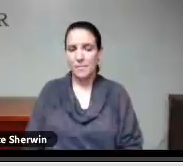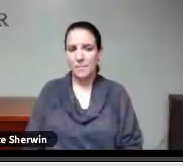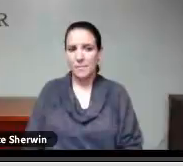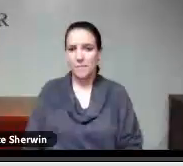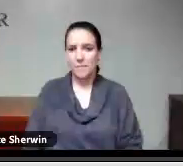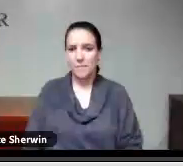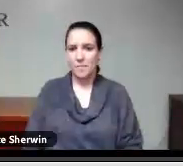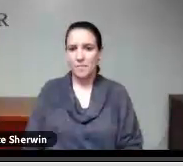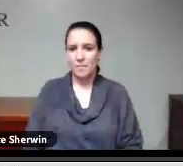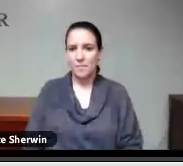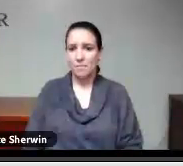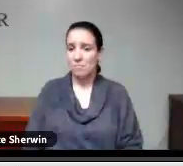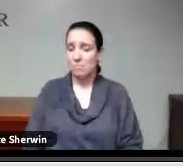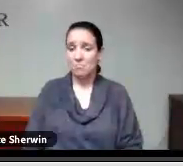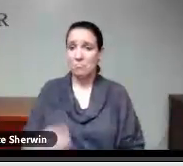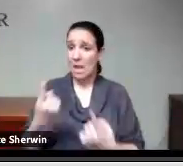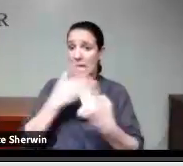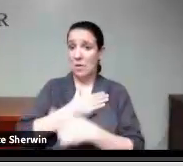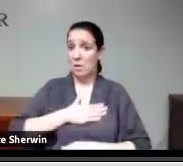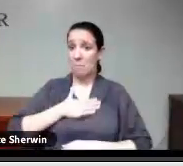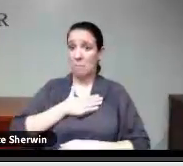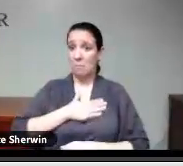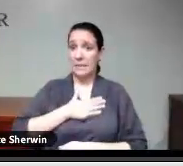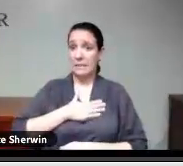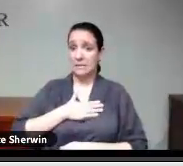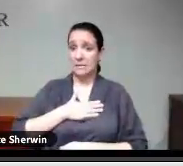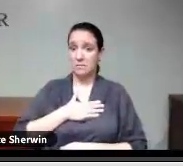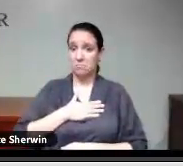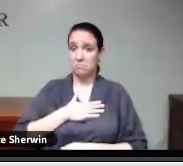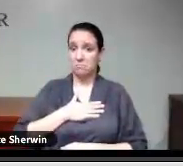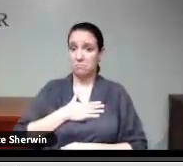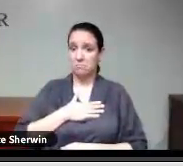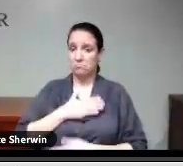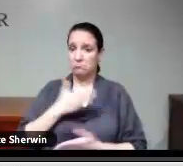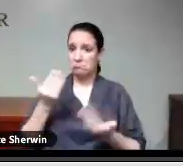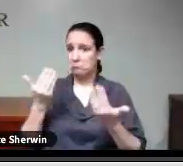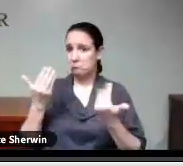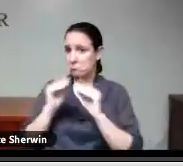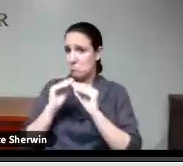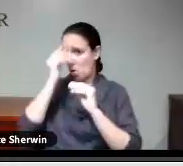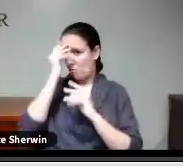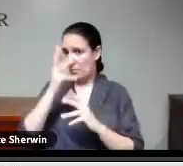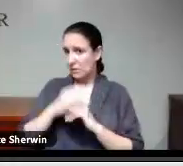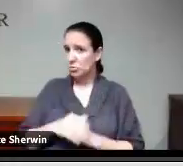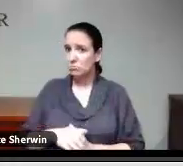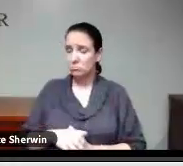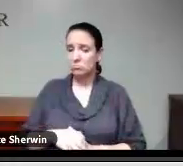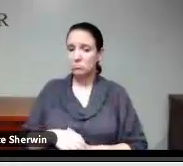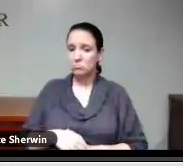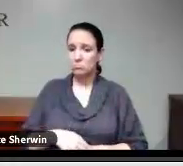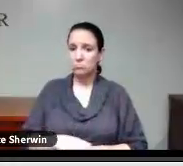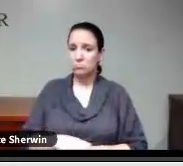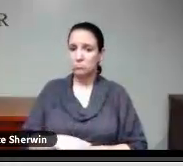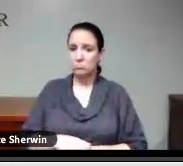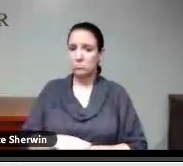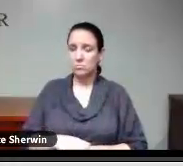anyone jump on in, please. I can keep up with the chat box, no problem. So,